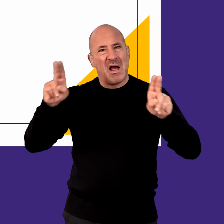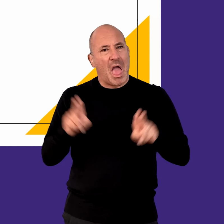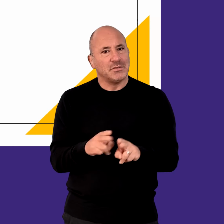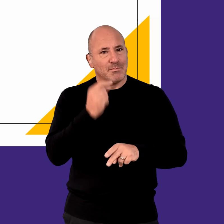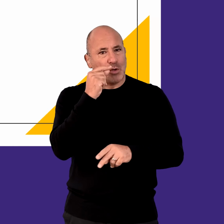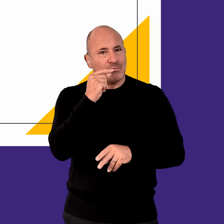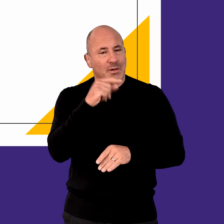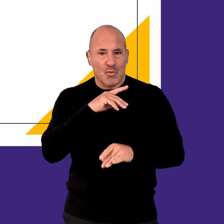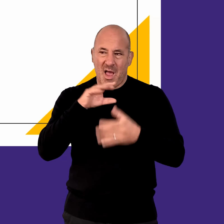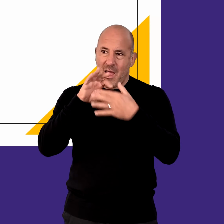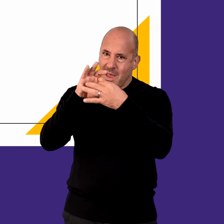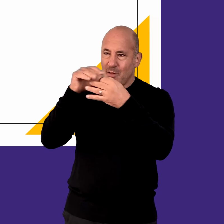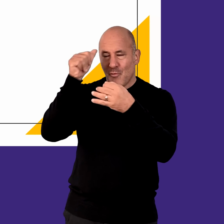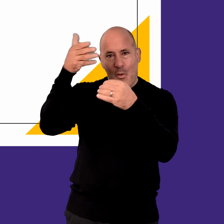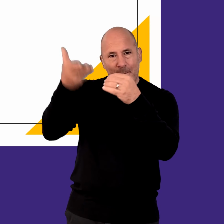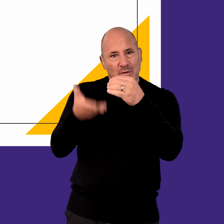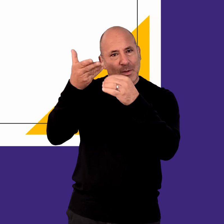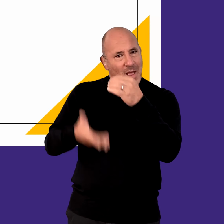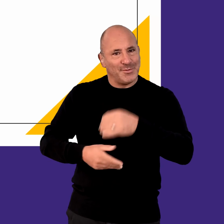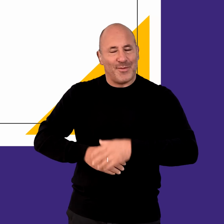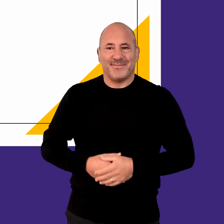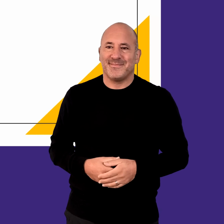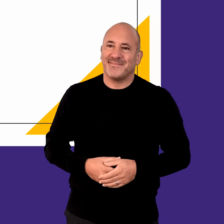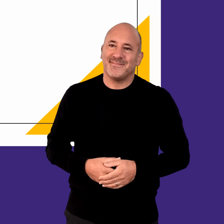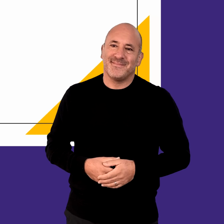the relationship will fracture when someone moves on.